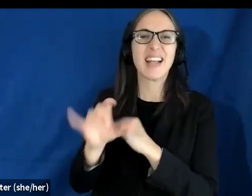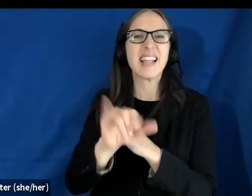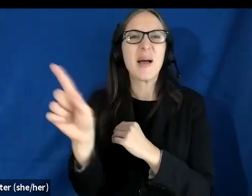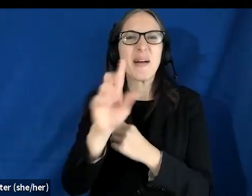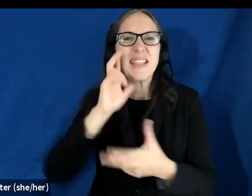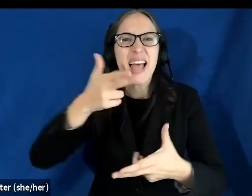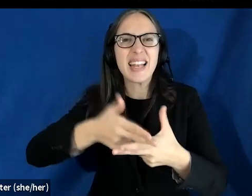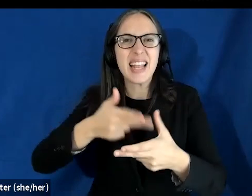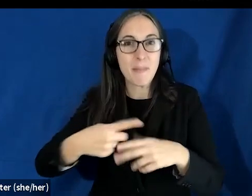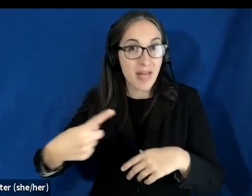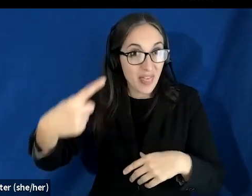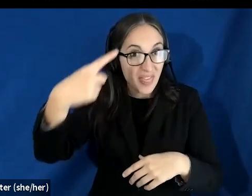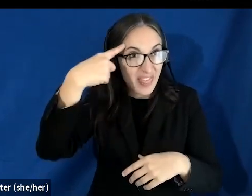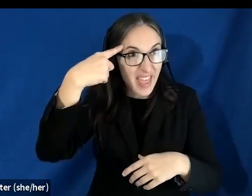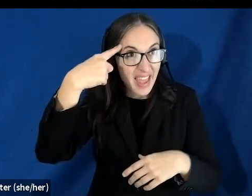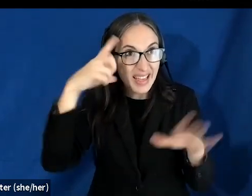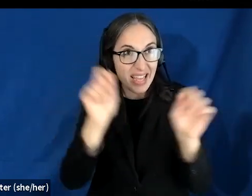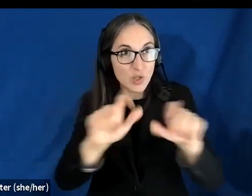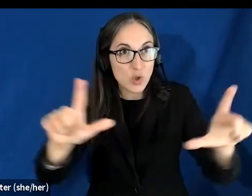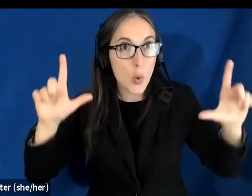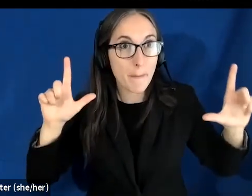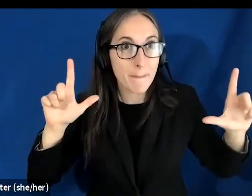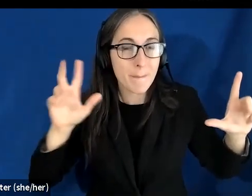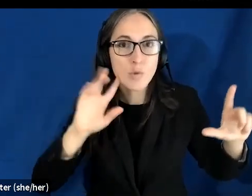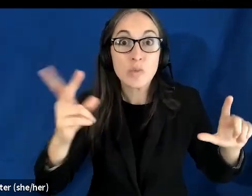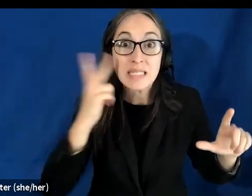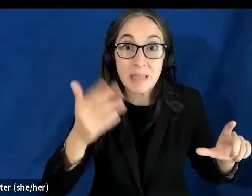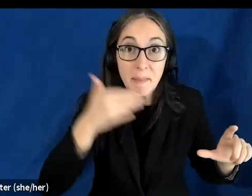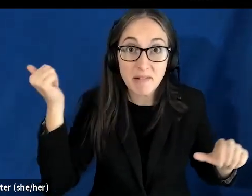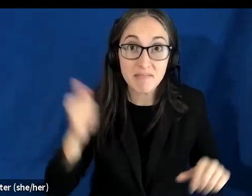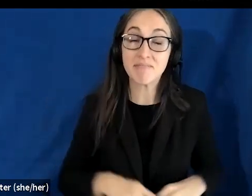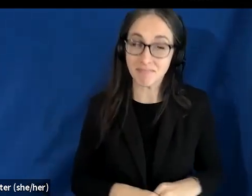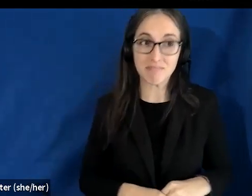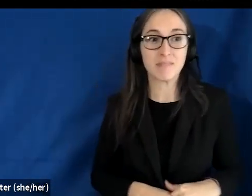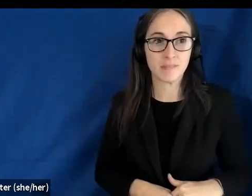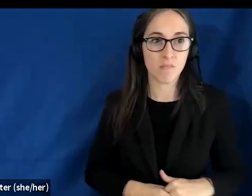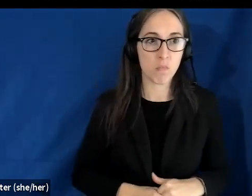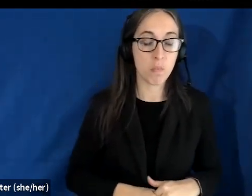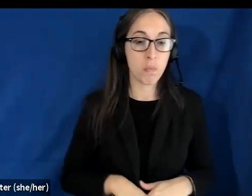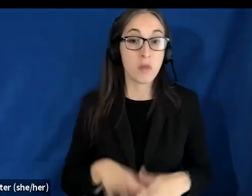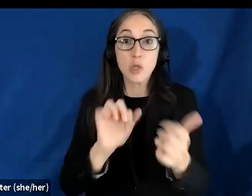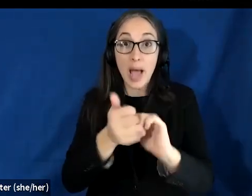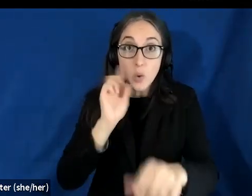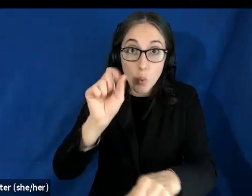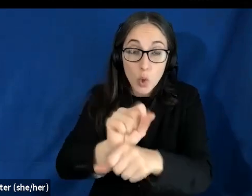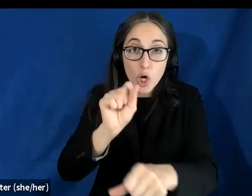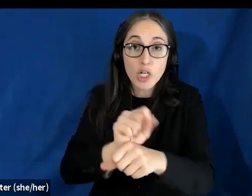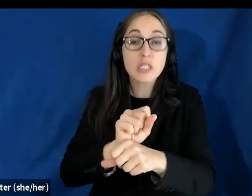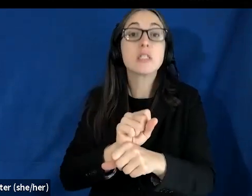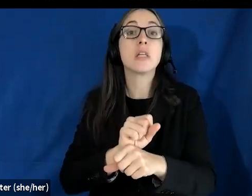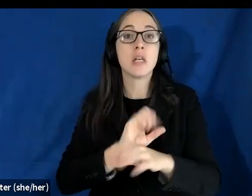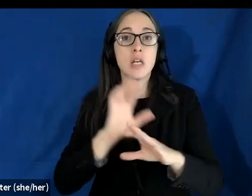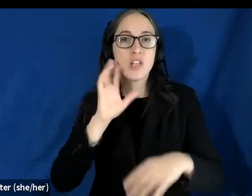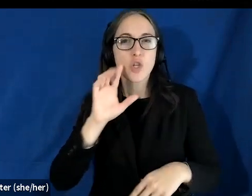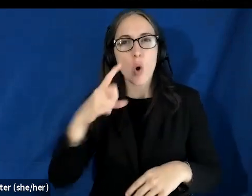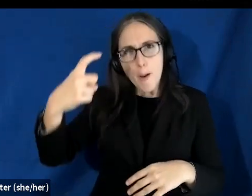can look, think, and zoom in to see better. And how it works is this. You wear a brain-computer interface